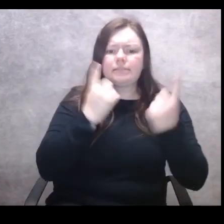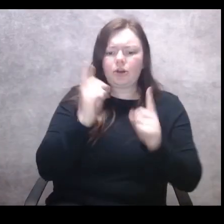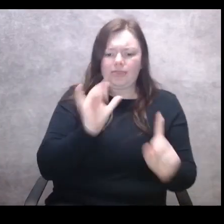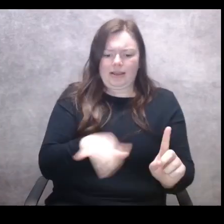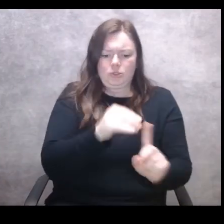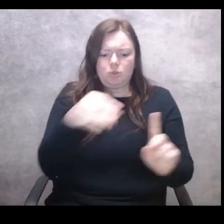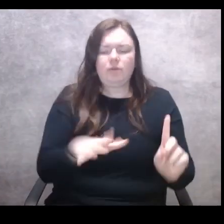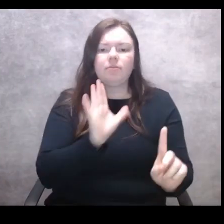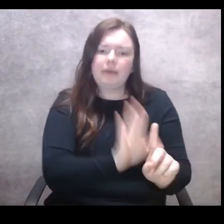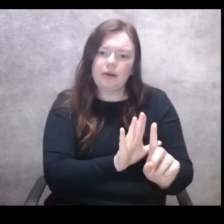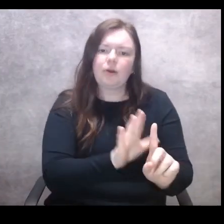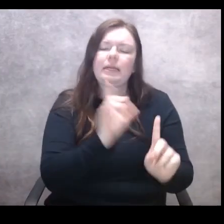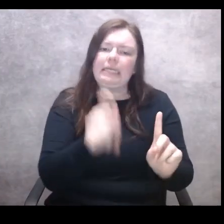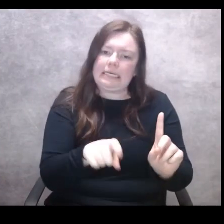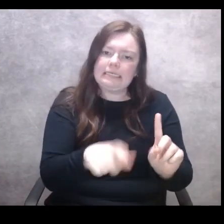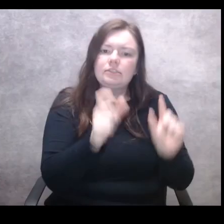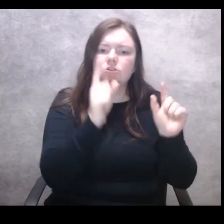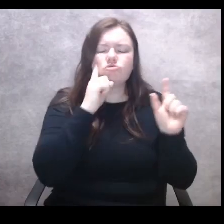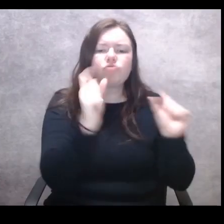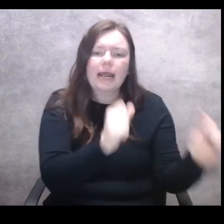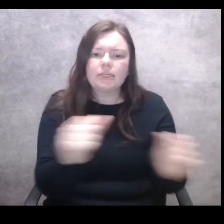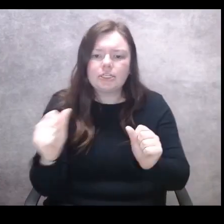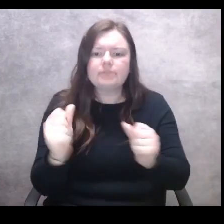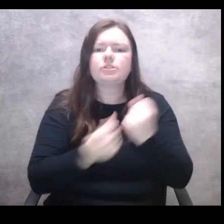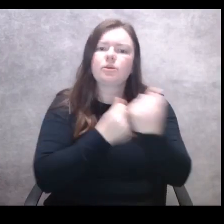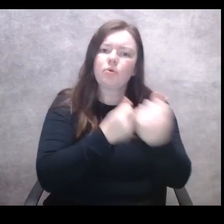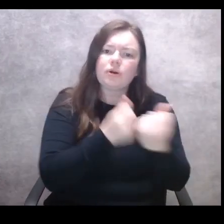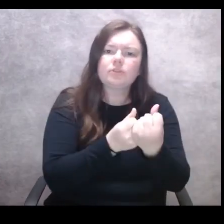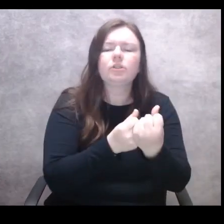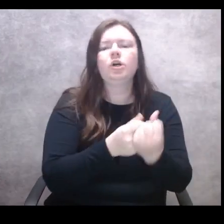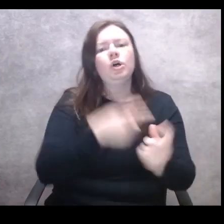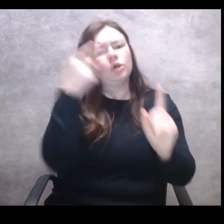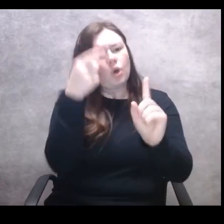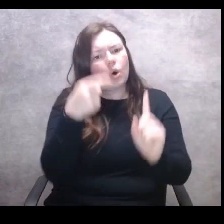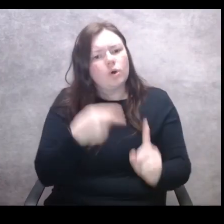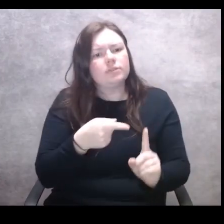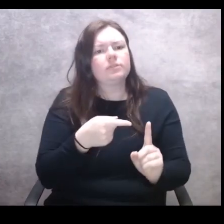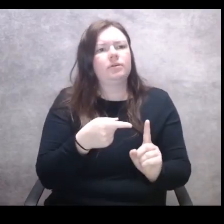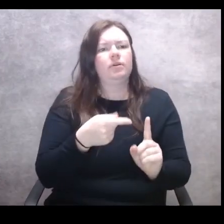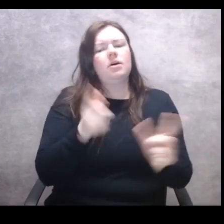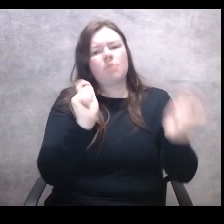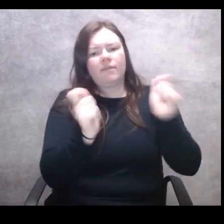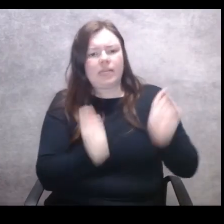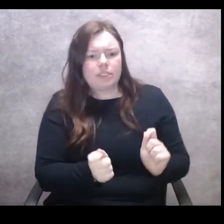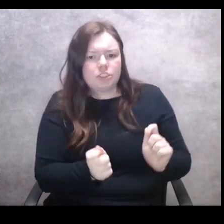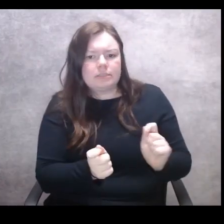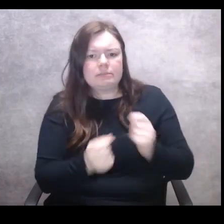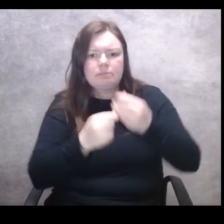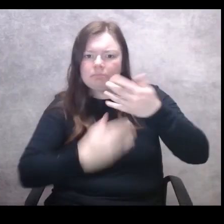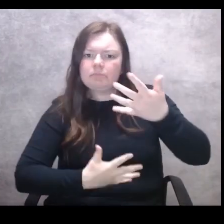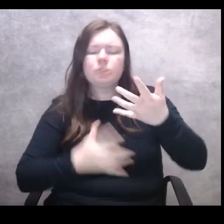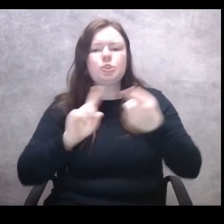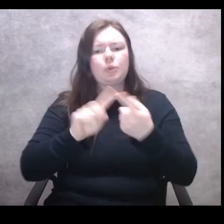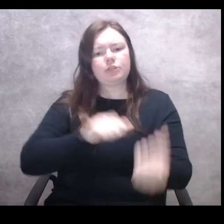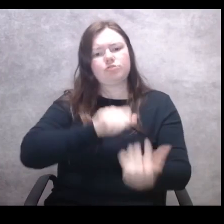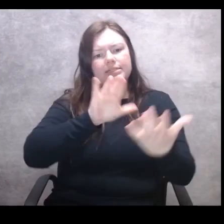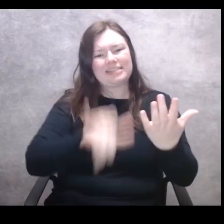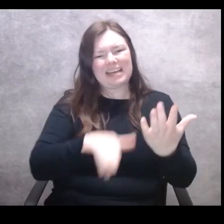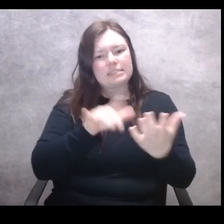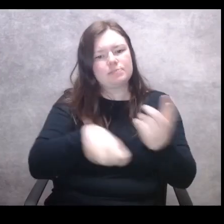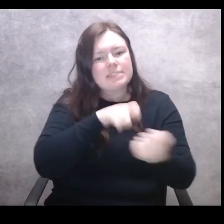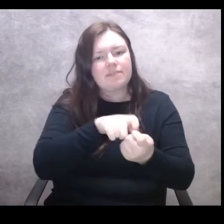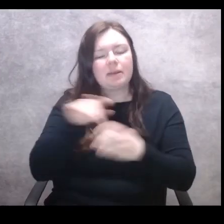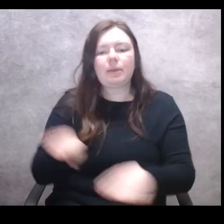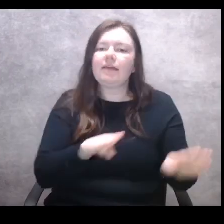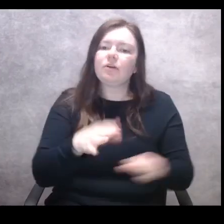needs, strategies, supports, goals, modifications, and etc. to address the